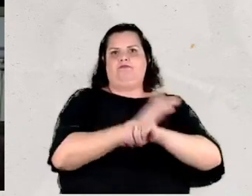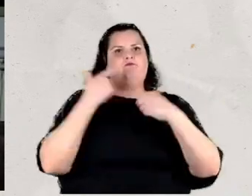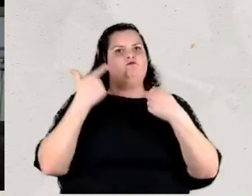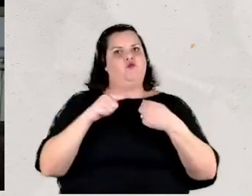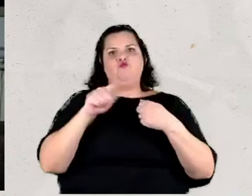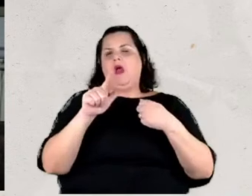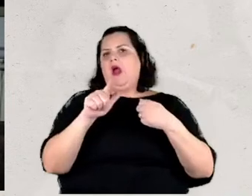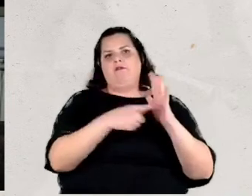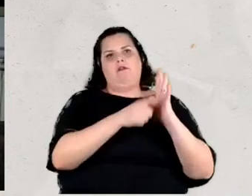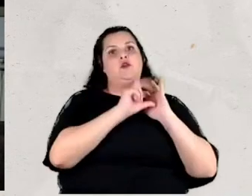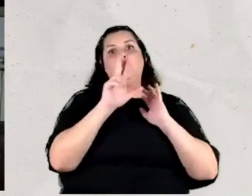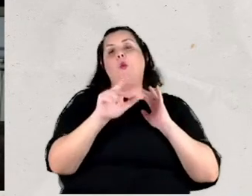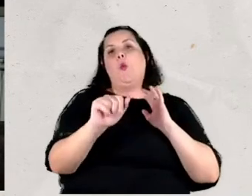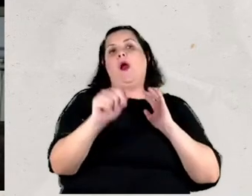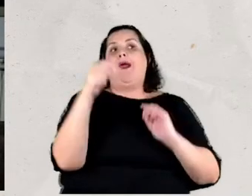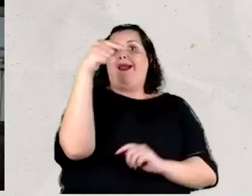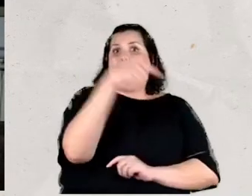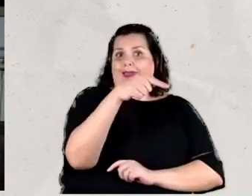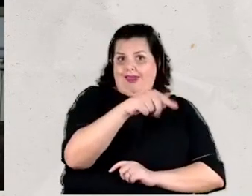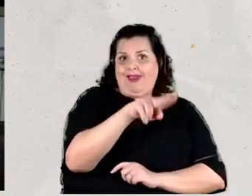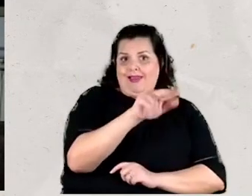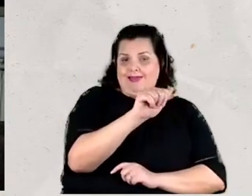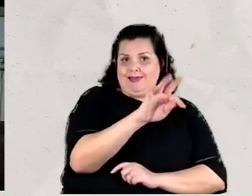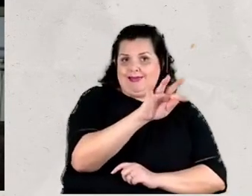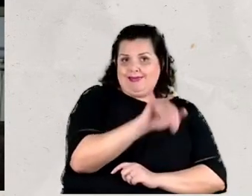they call themselves religious Zionism, which is